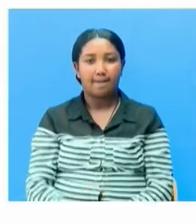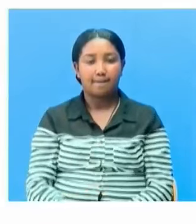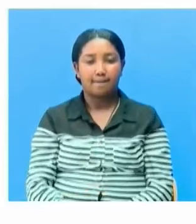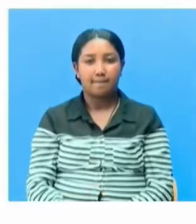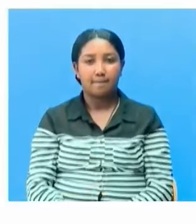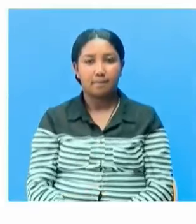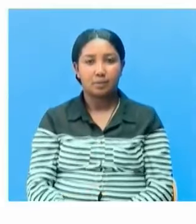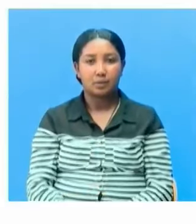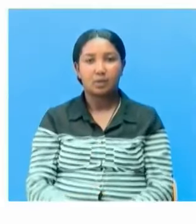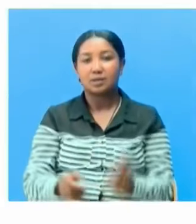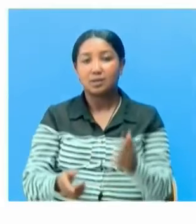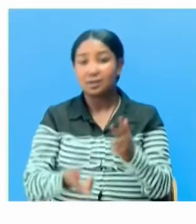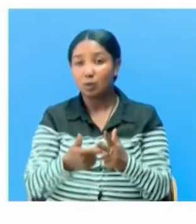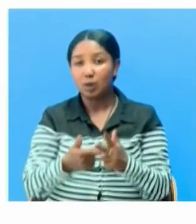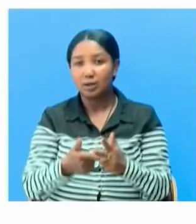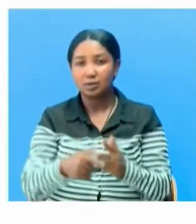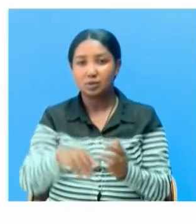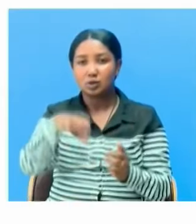superlative adjective.